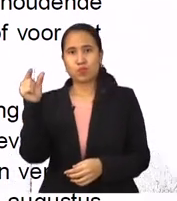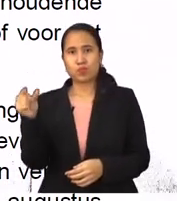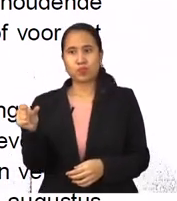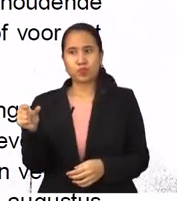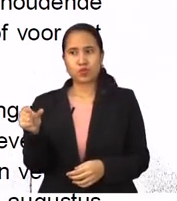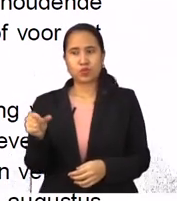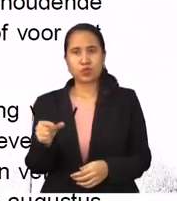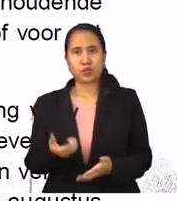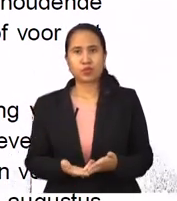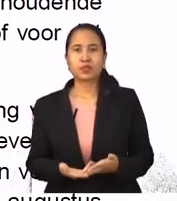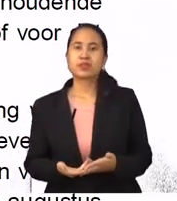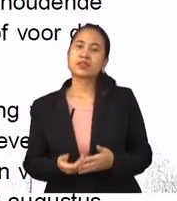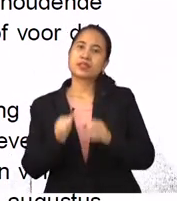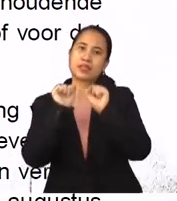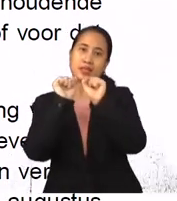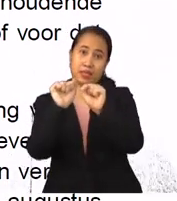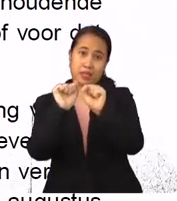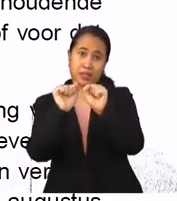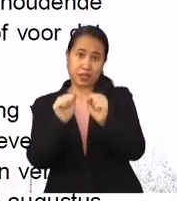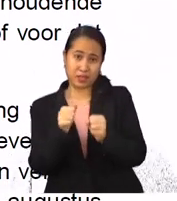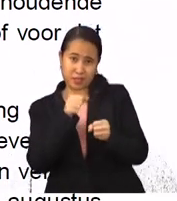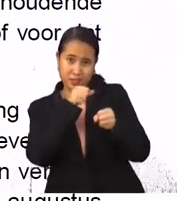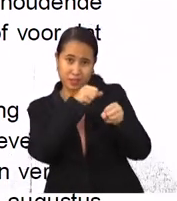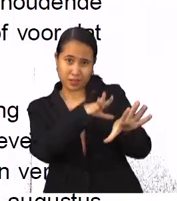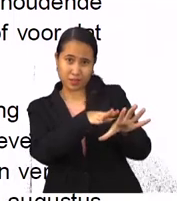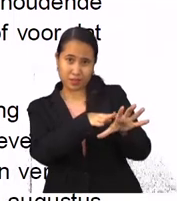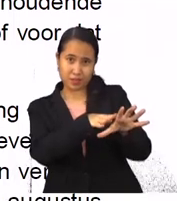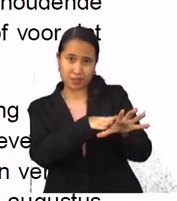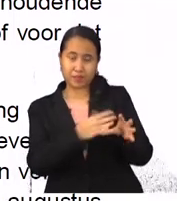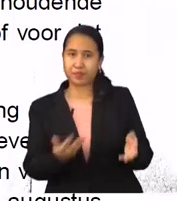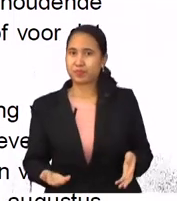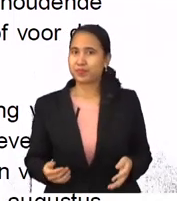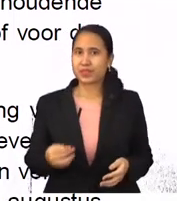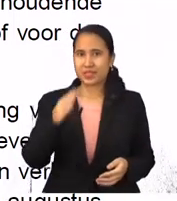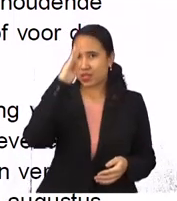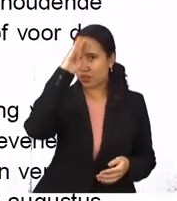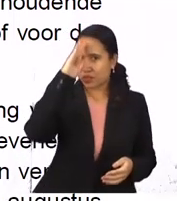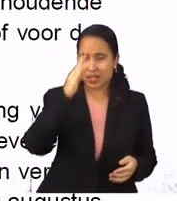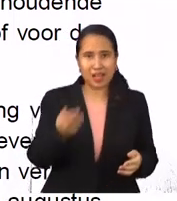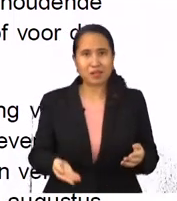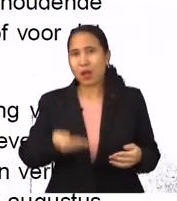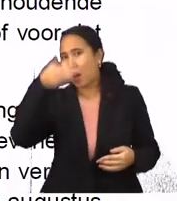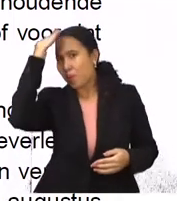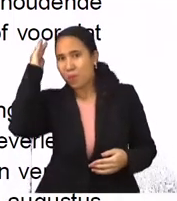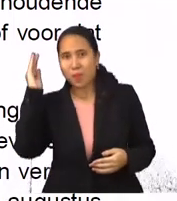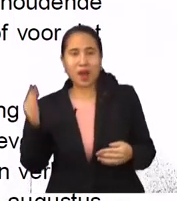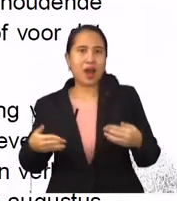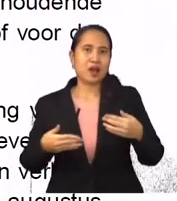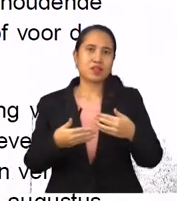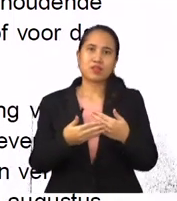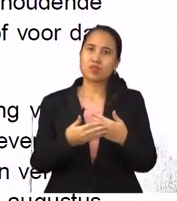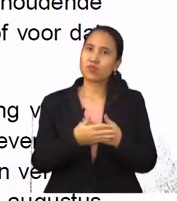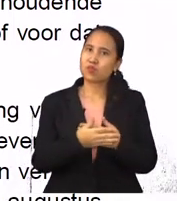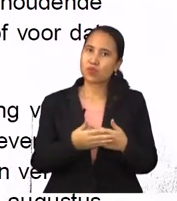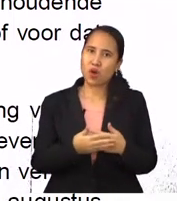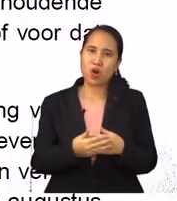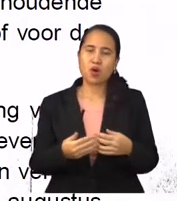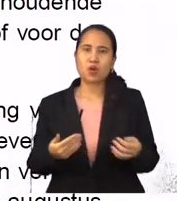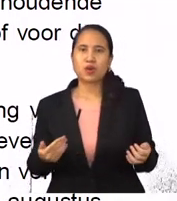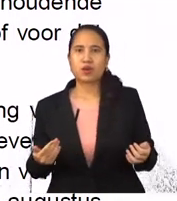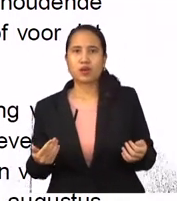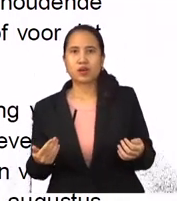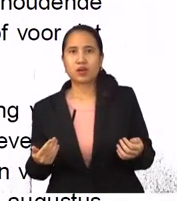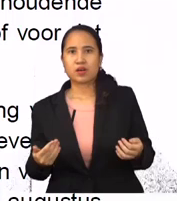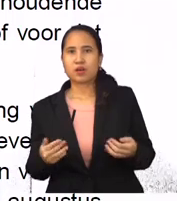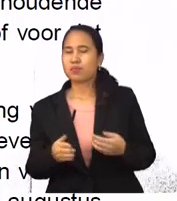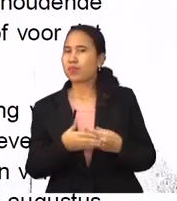protection against discrimination on any grounds such as race, color, sex, language, religion, political or other